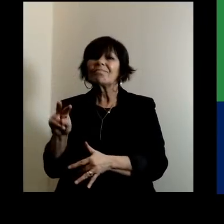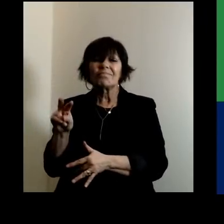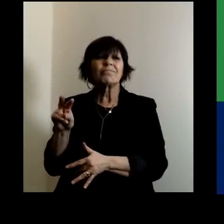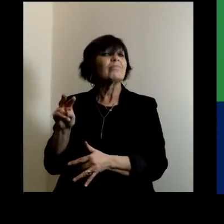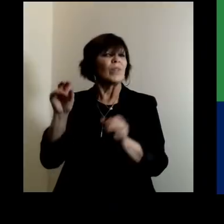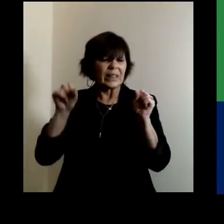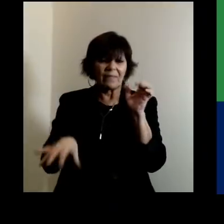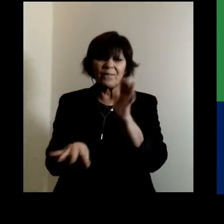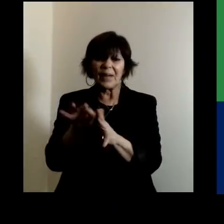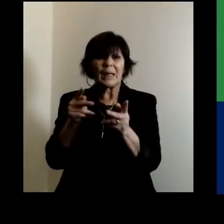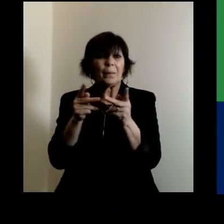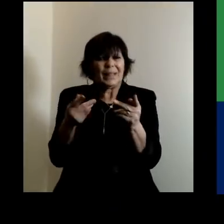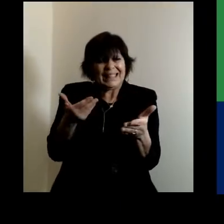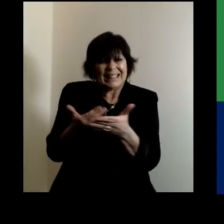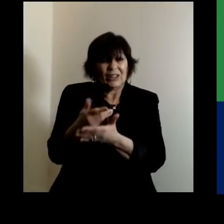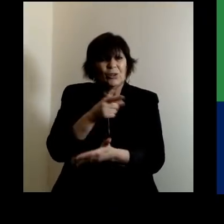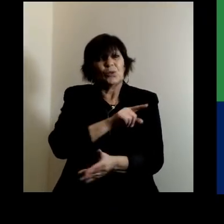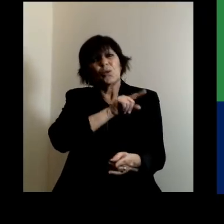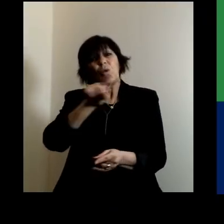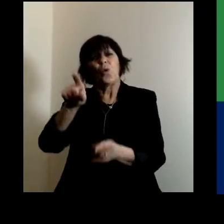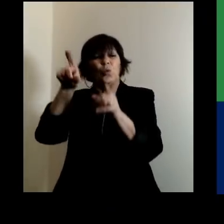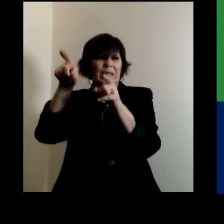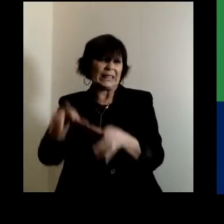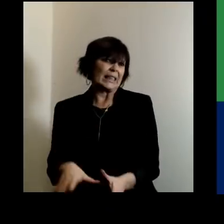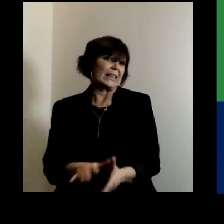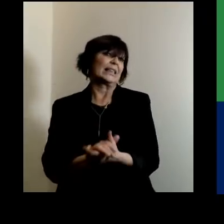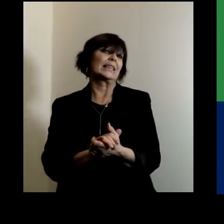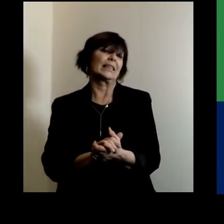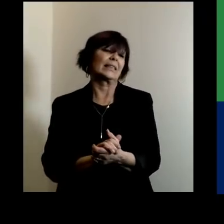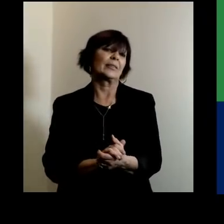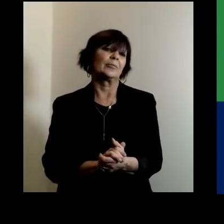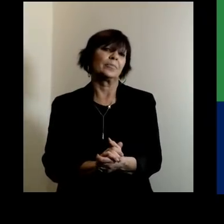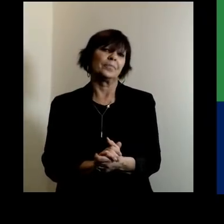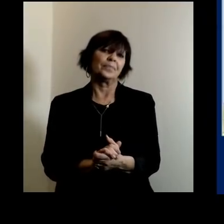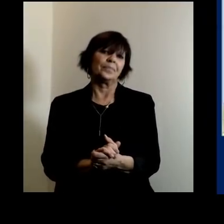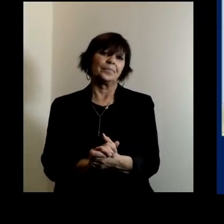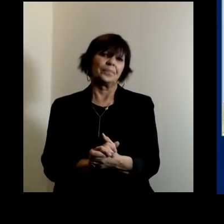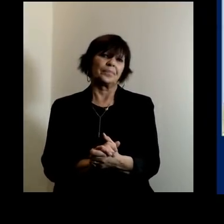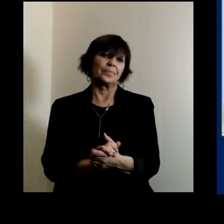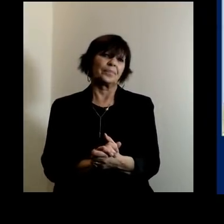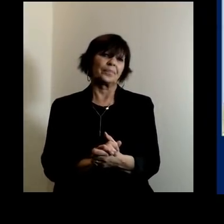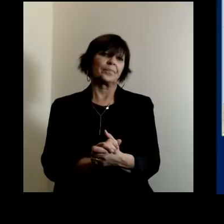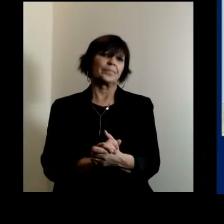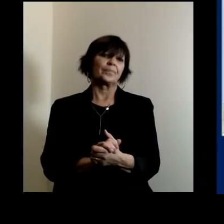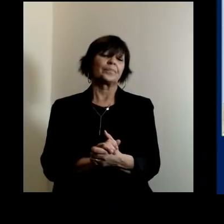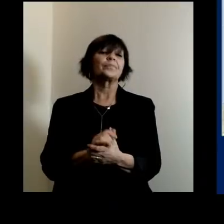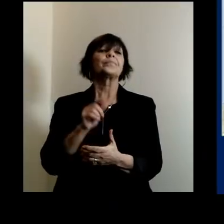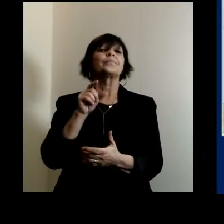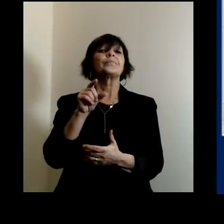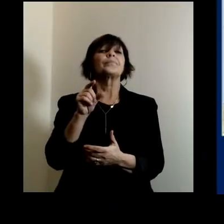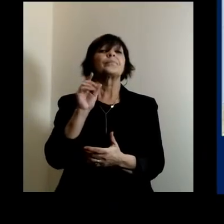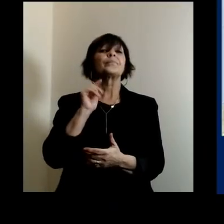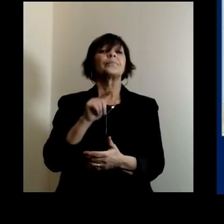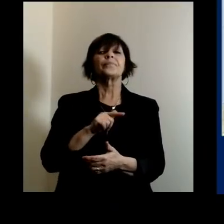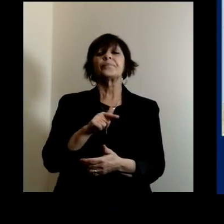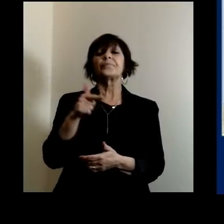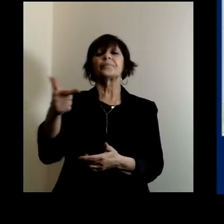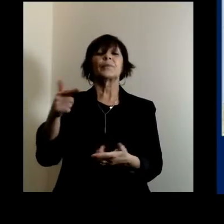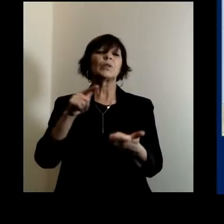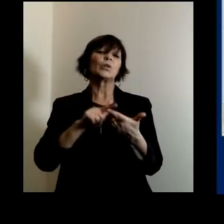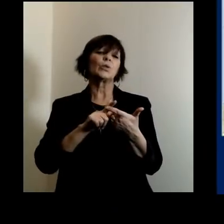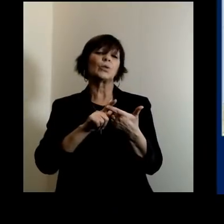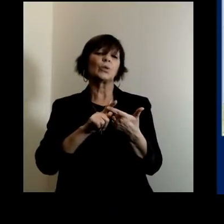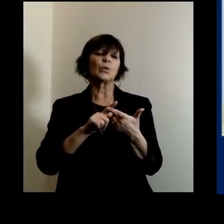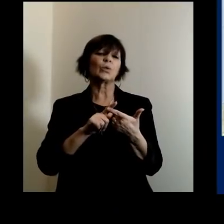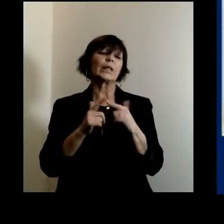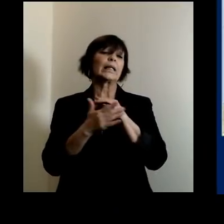and find a place near you where you can get tested to know what your diagnosis is. So I'm going to turn it over to